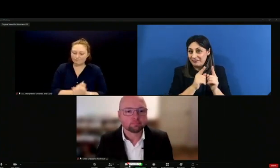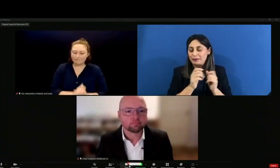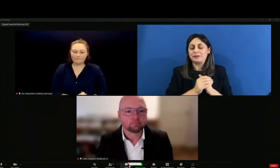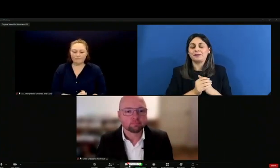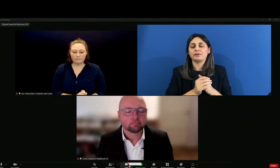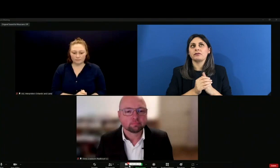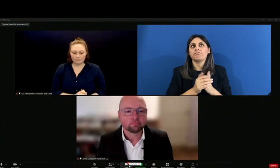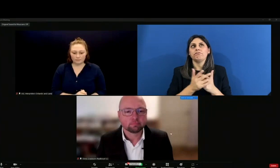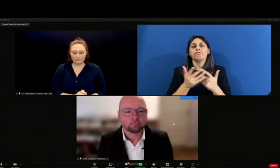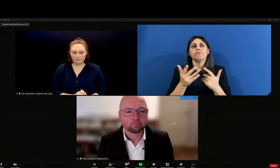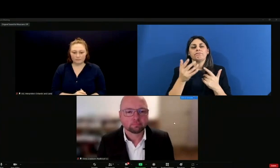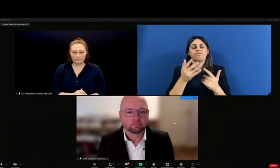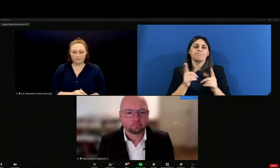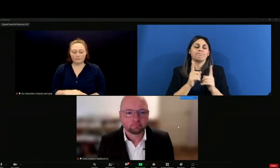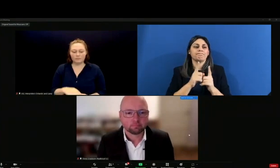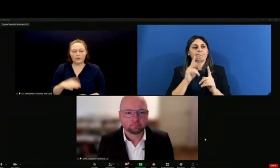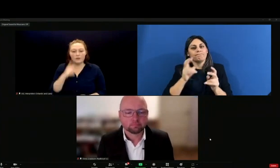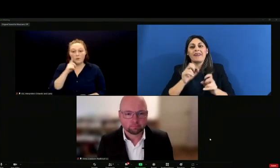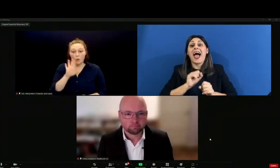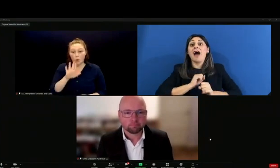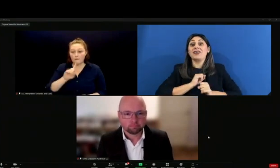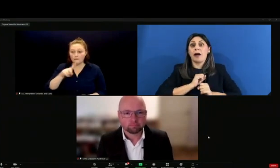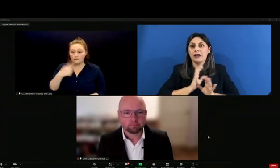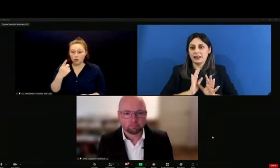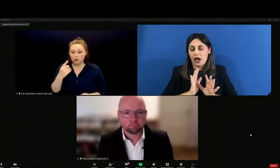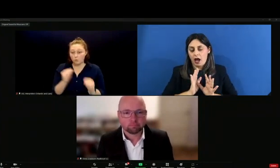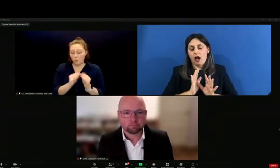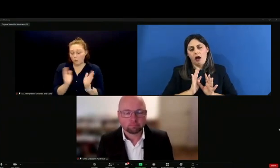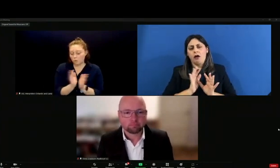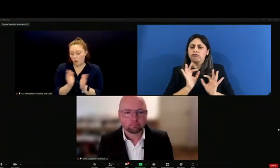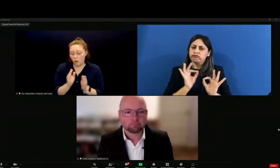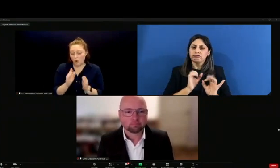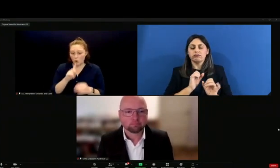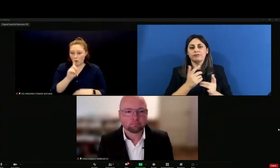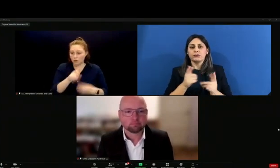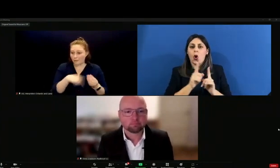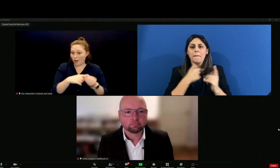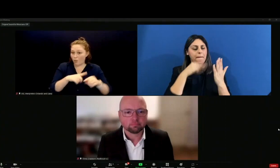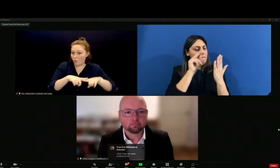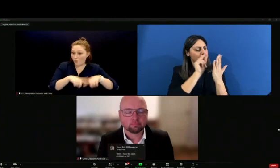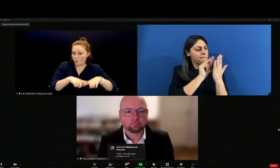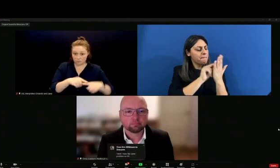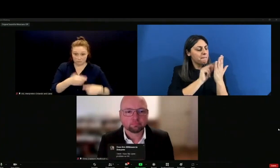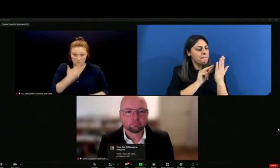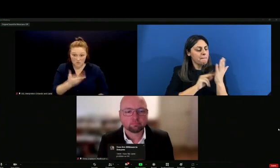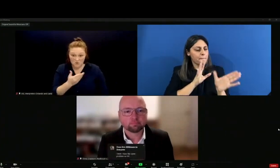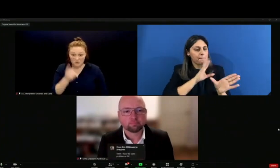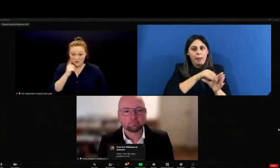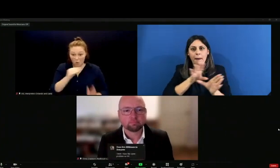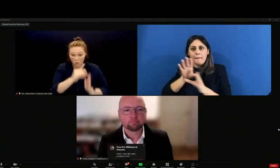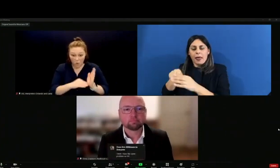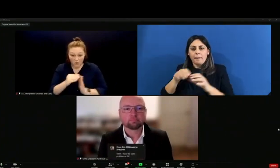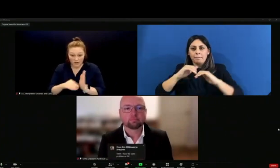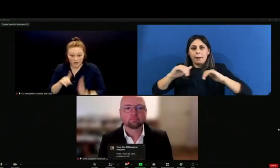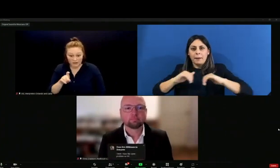first smaller question regarding the reliability and the good reliability in coding, indeed